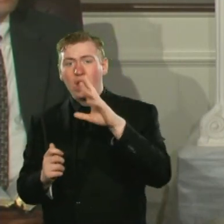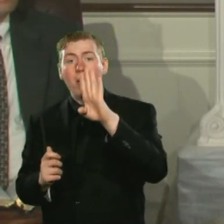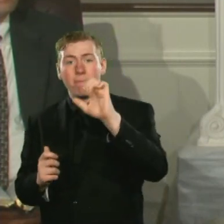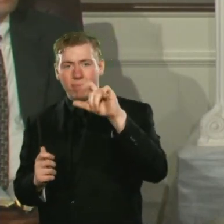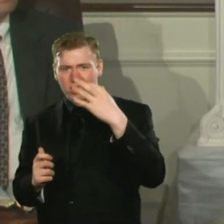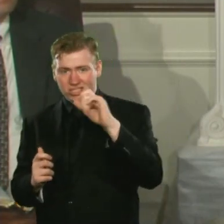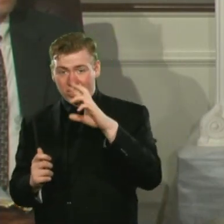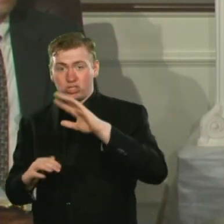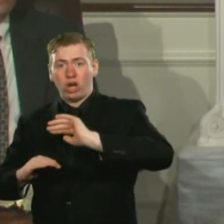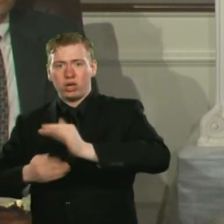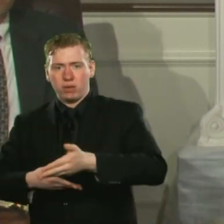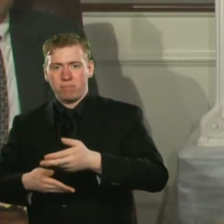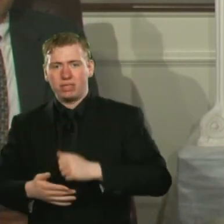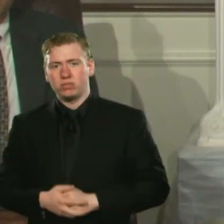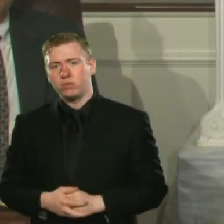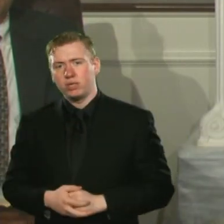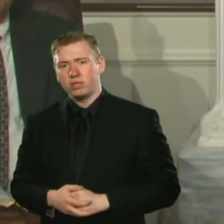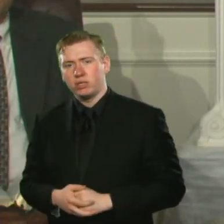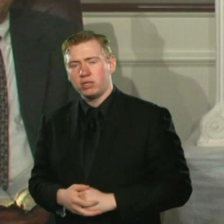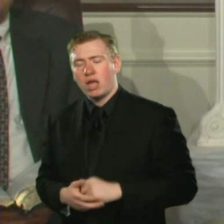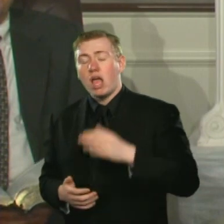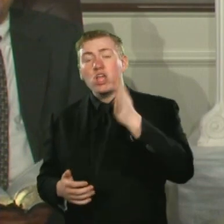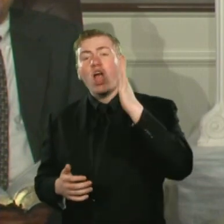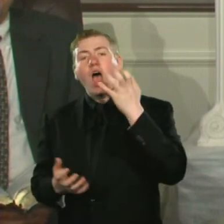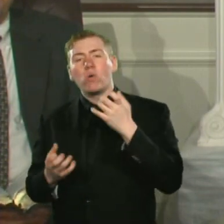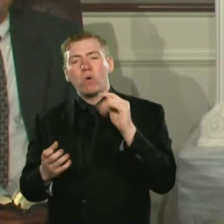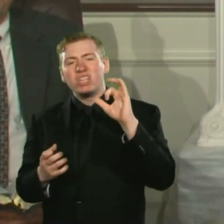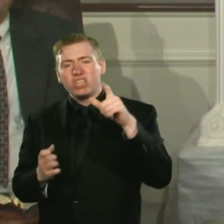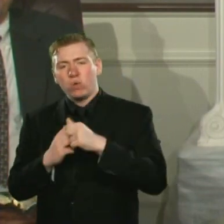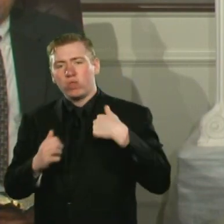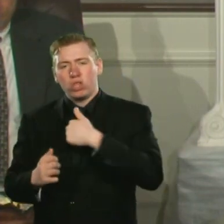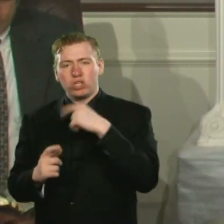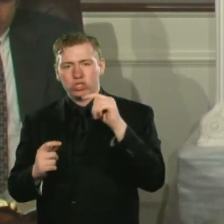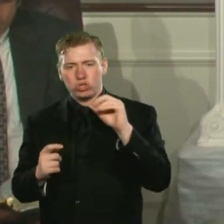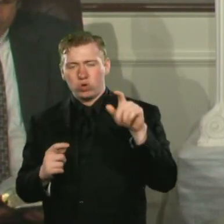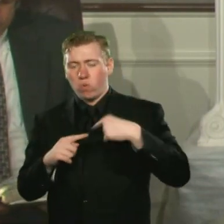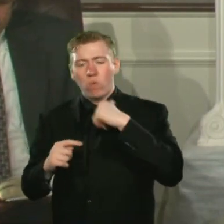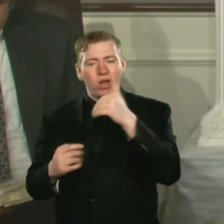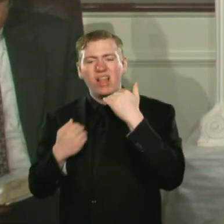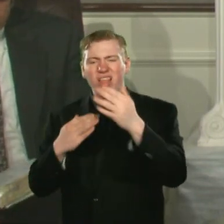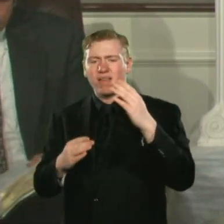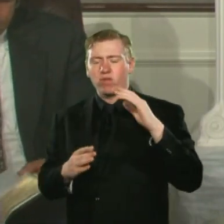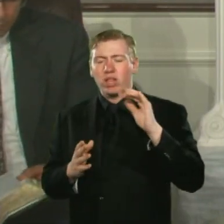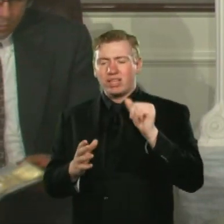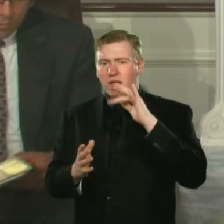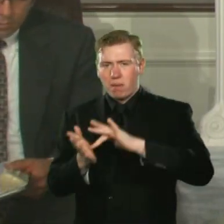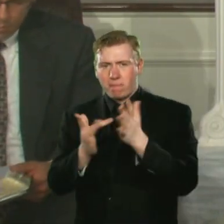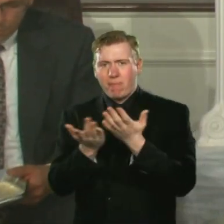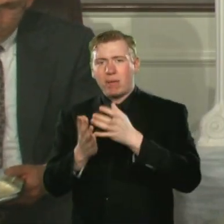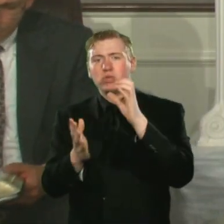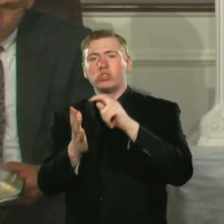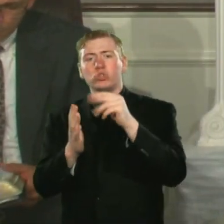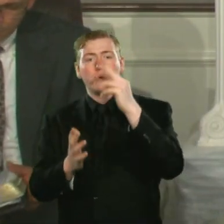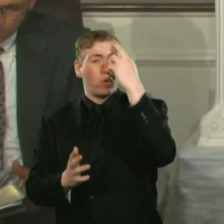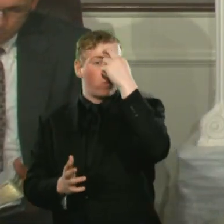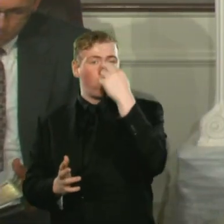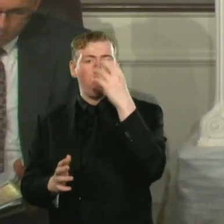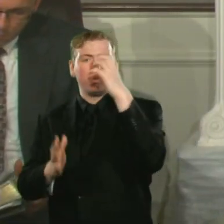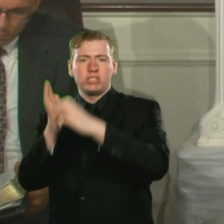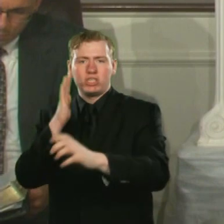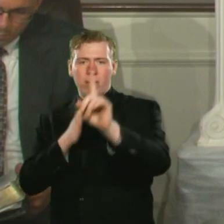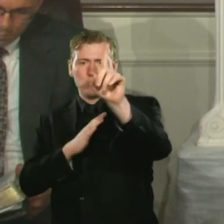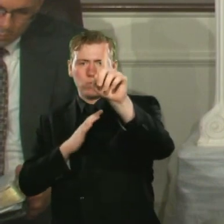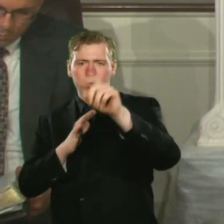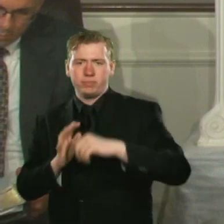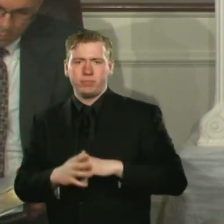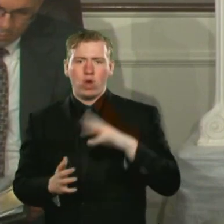him. You know, God wants to deal with us too when we're not thankful. Take your Bibles in closing. Let's turn to Romans chapter 1.